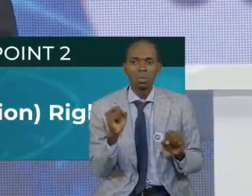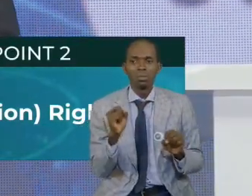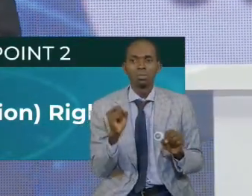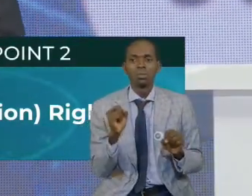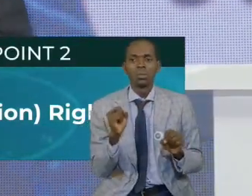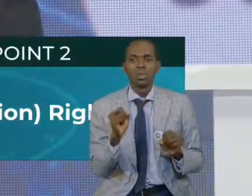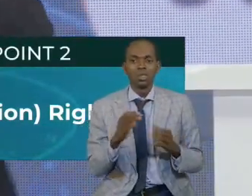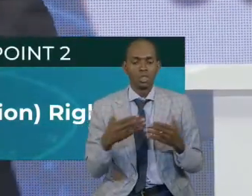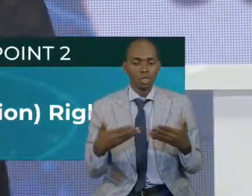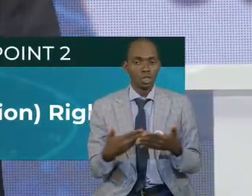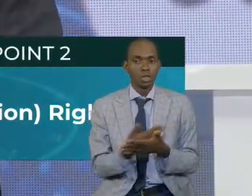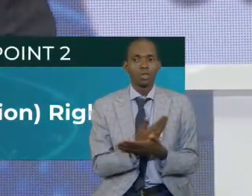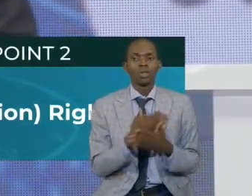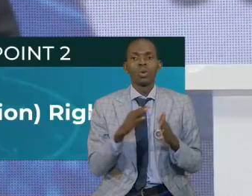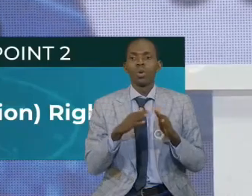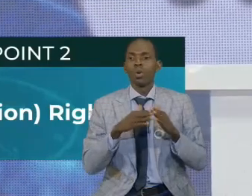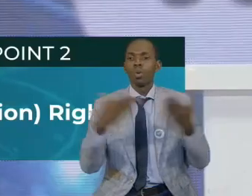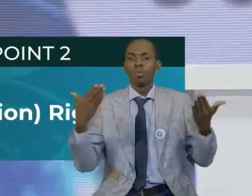open, total.